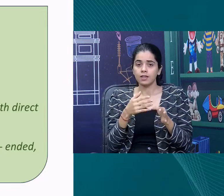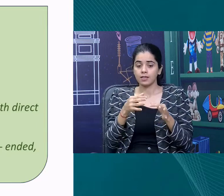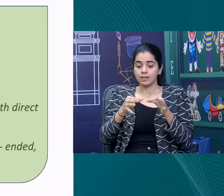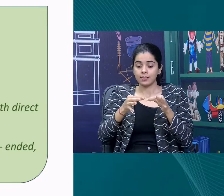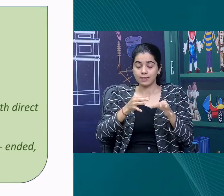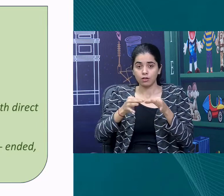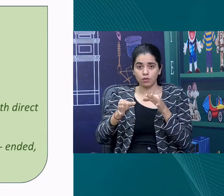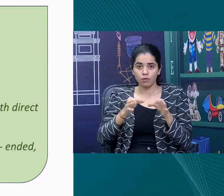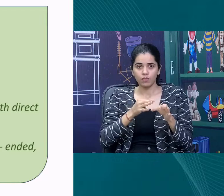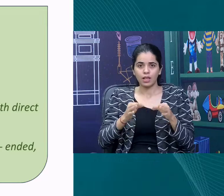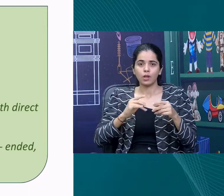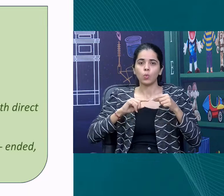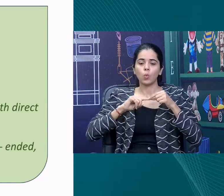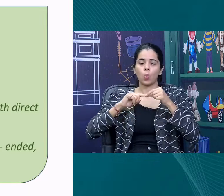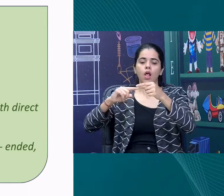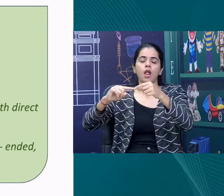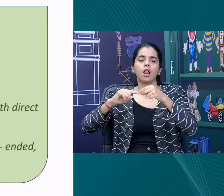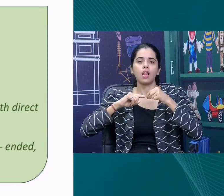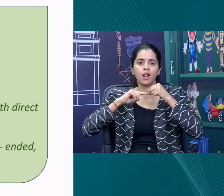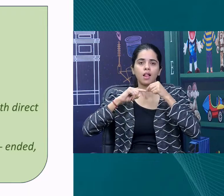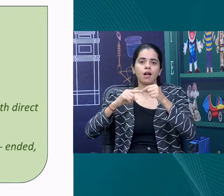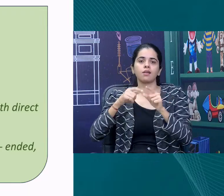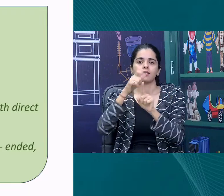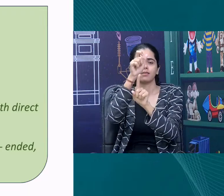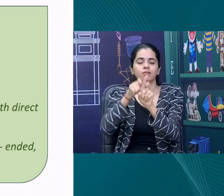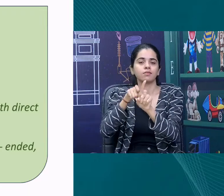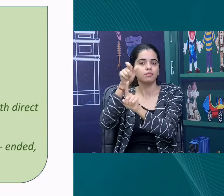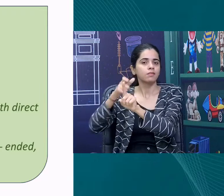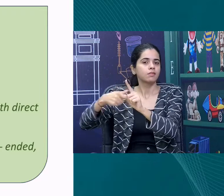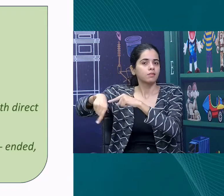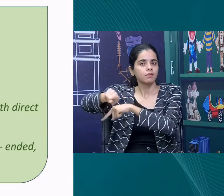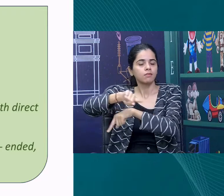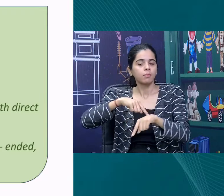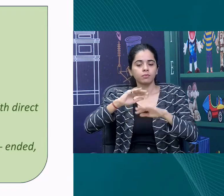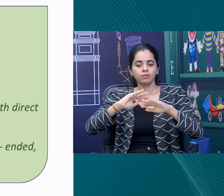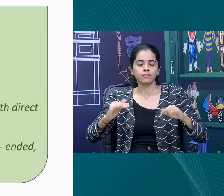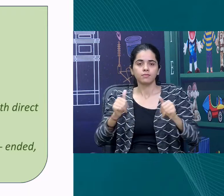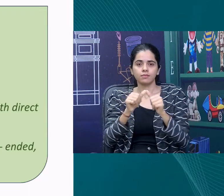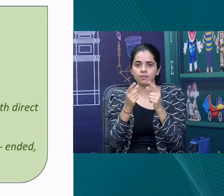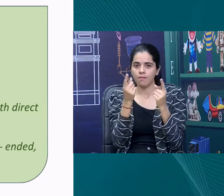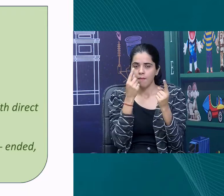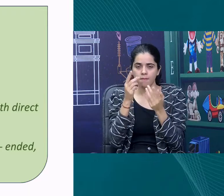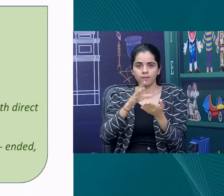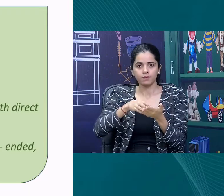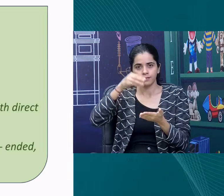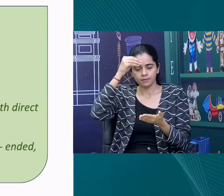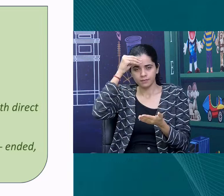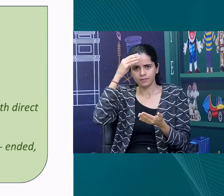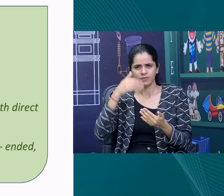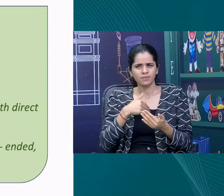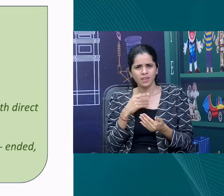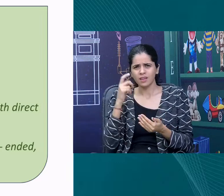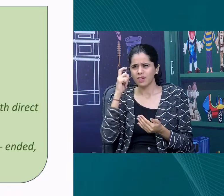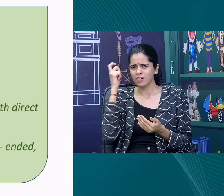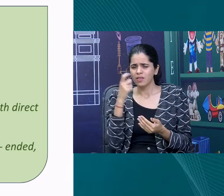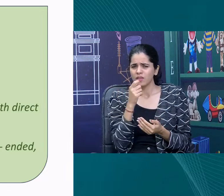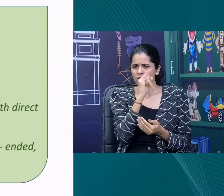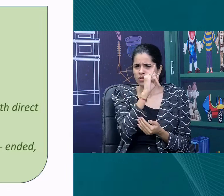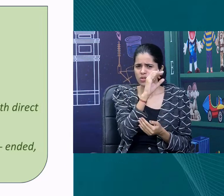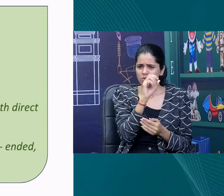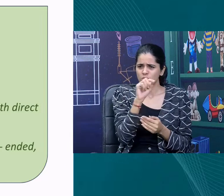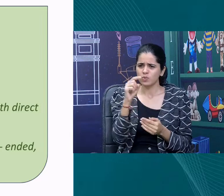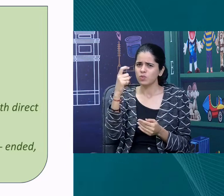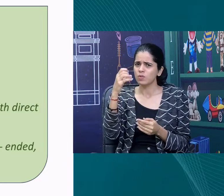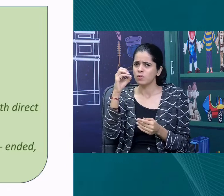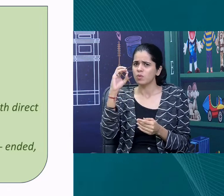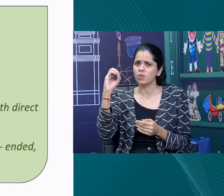brief quiz sort of thing, individually, where she could assess the children's learning. And she found almost 60 to